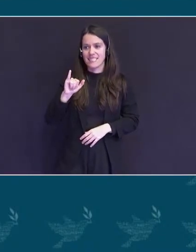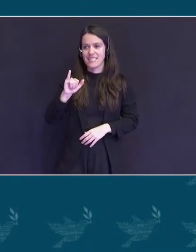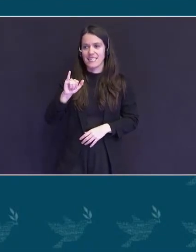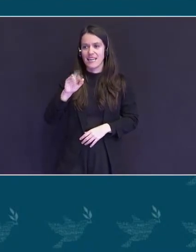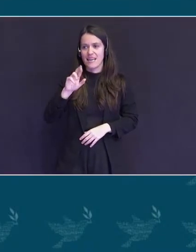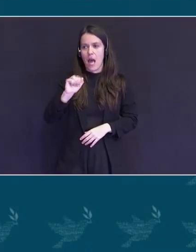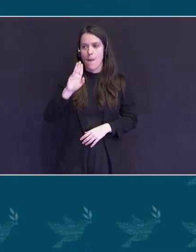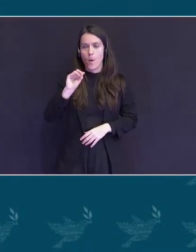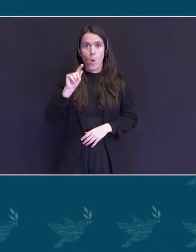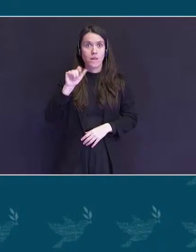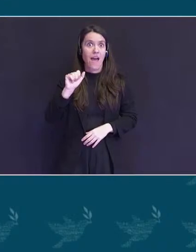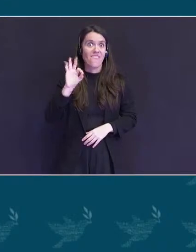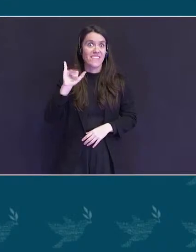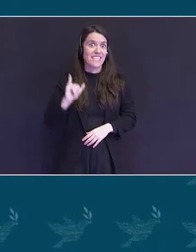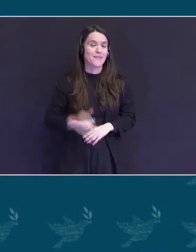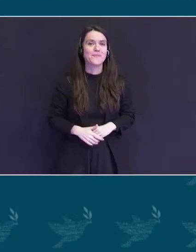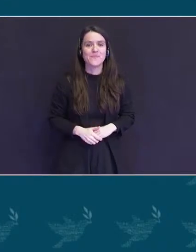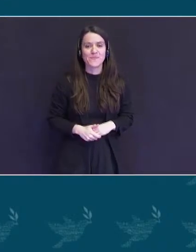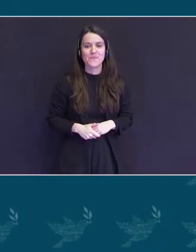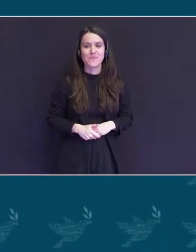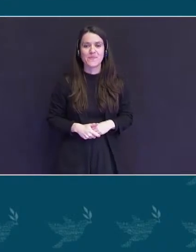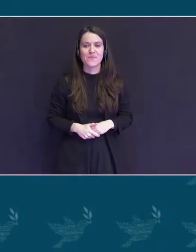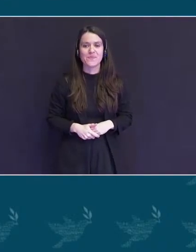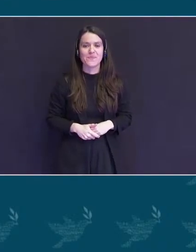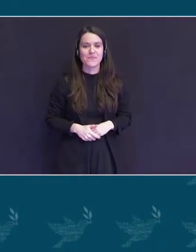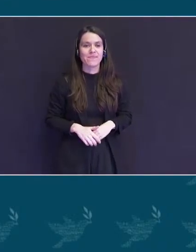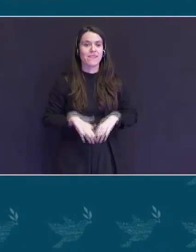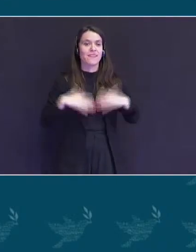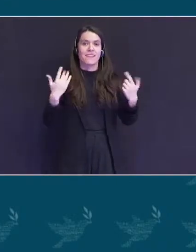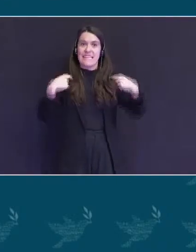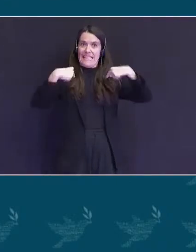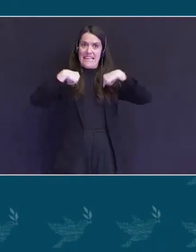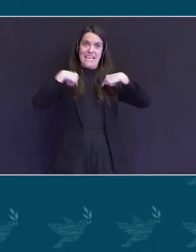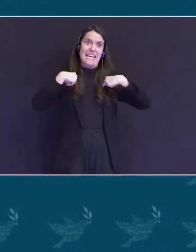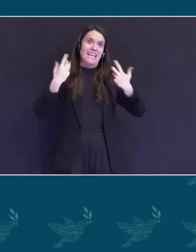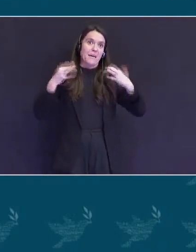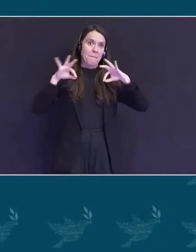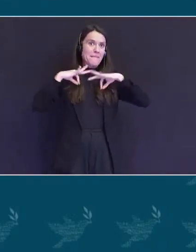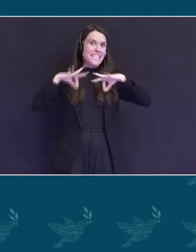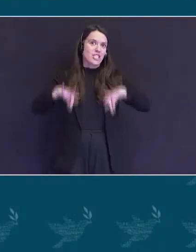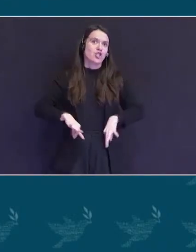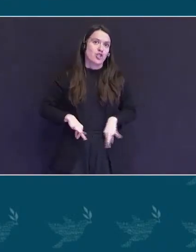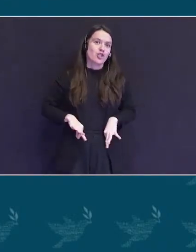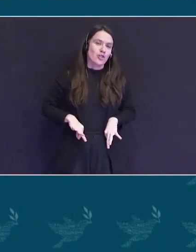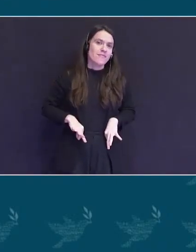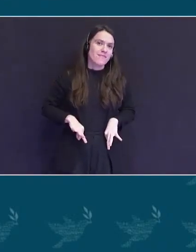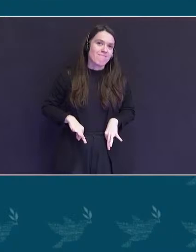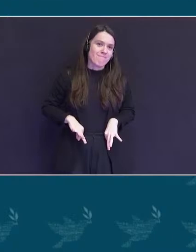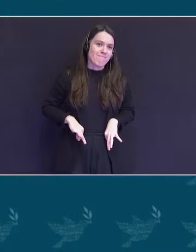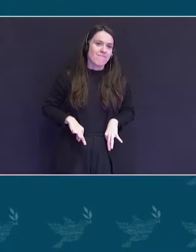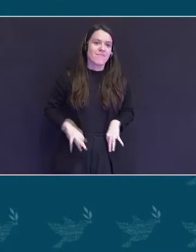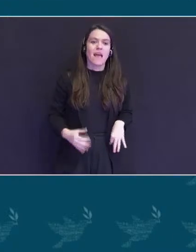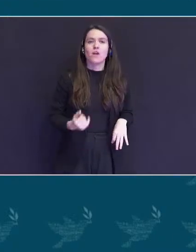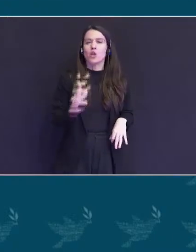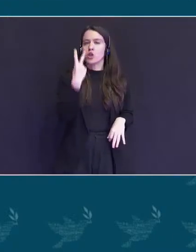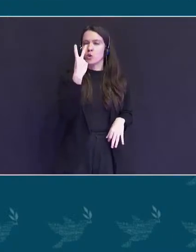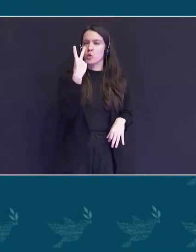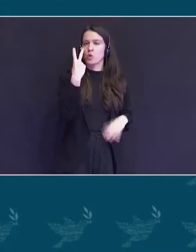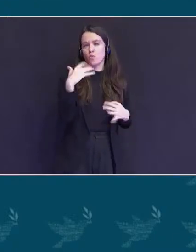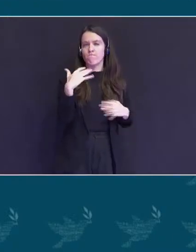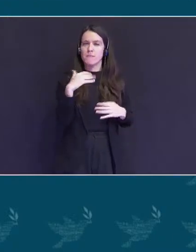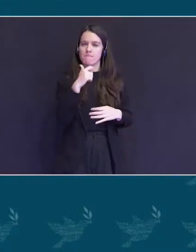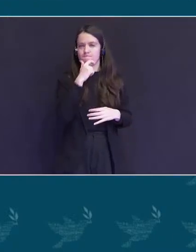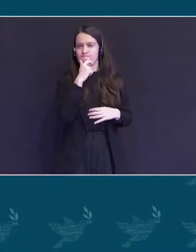Okay. Now, because I'm from the ministry, I think 2 critical issues.